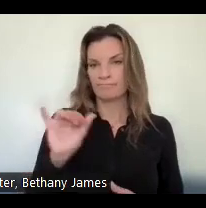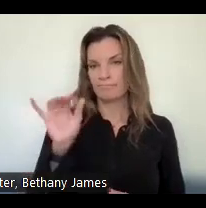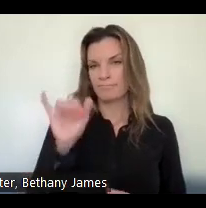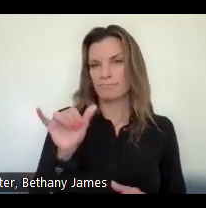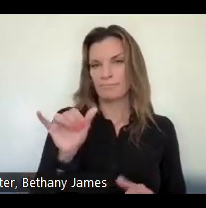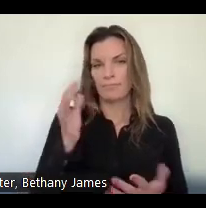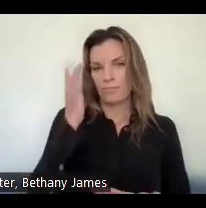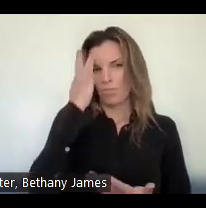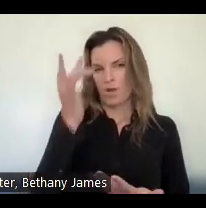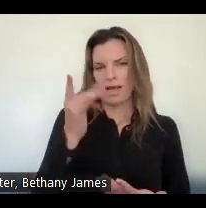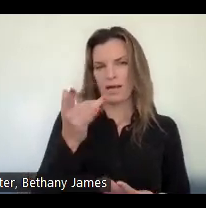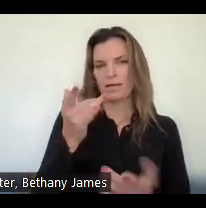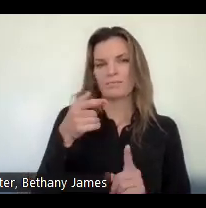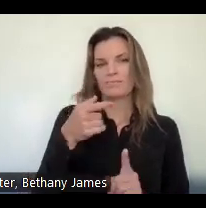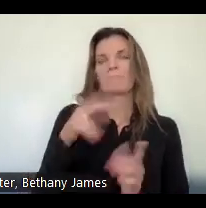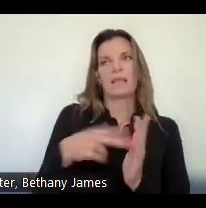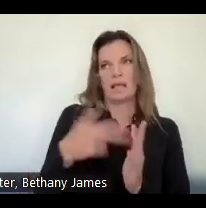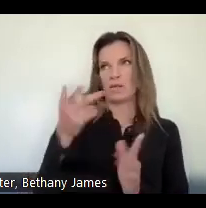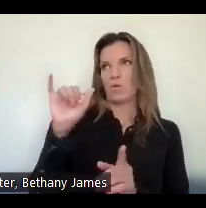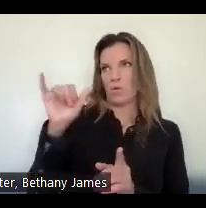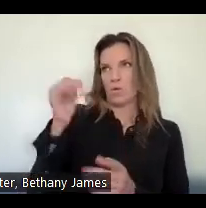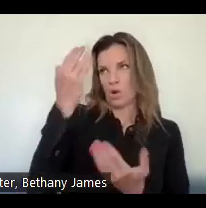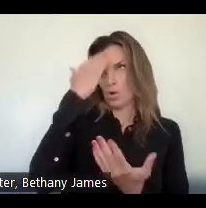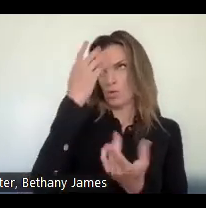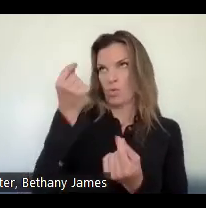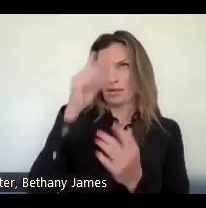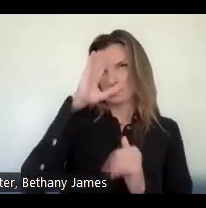is expecting of them.